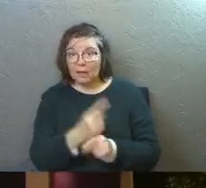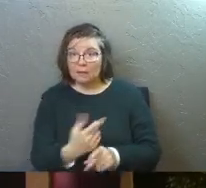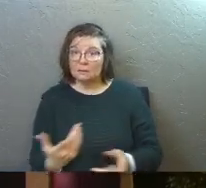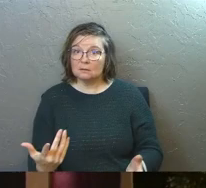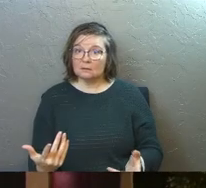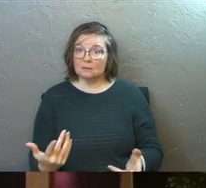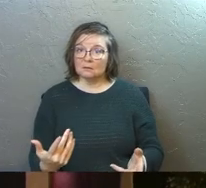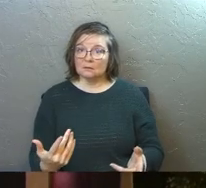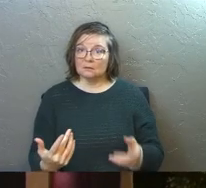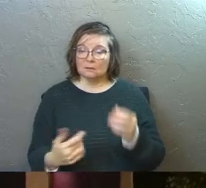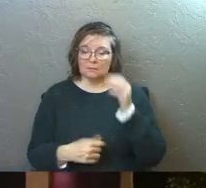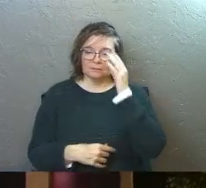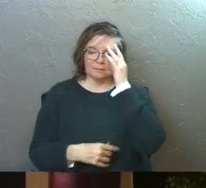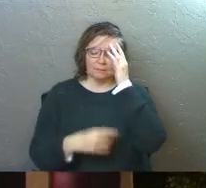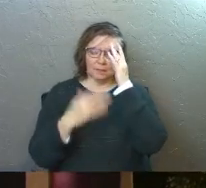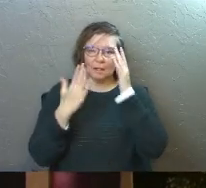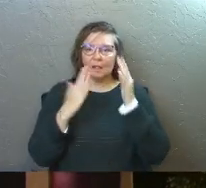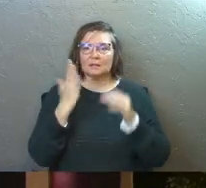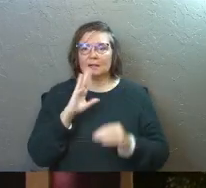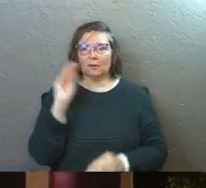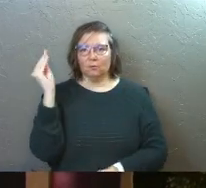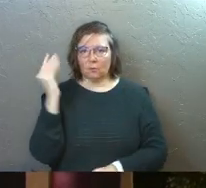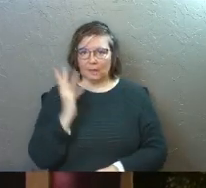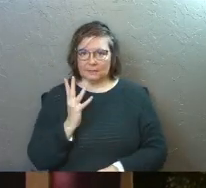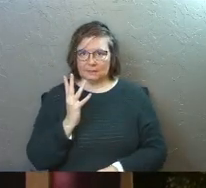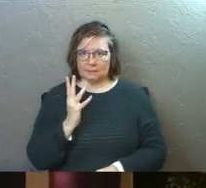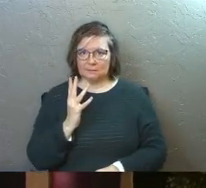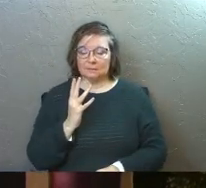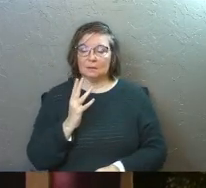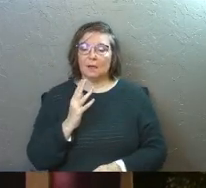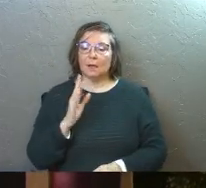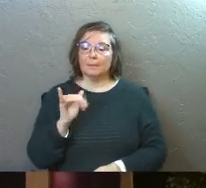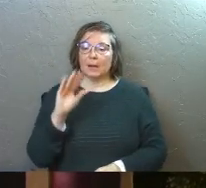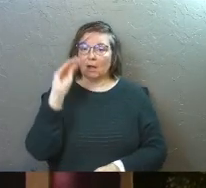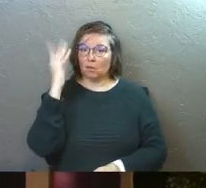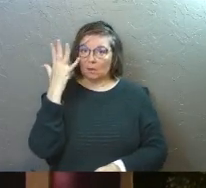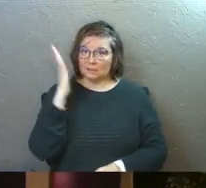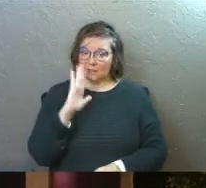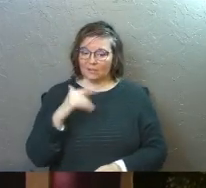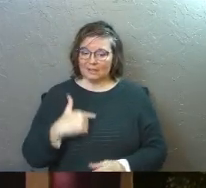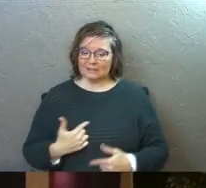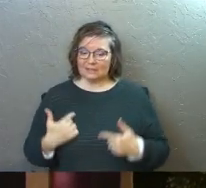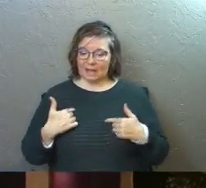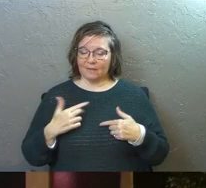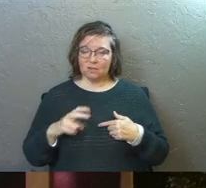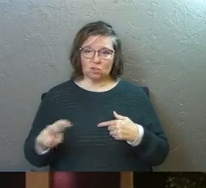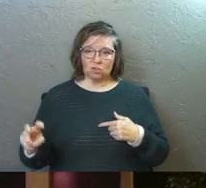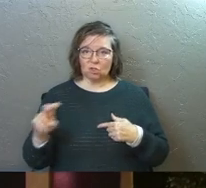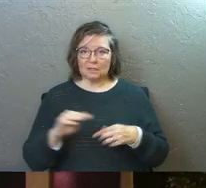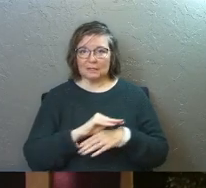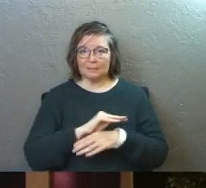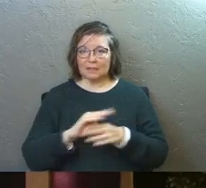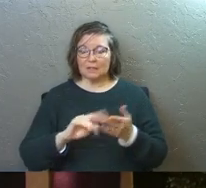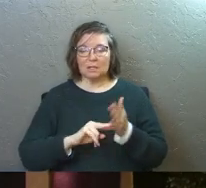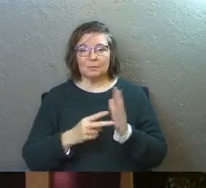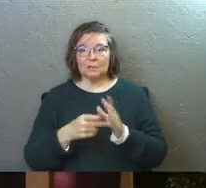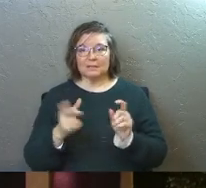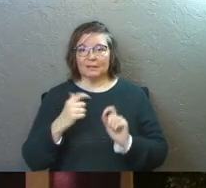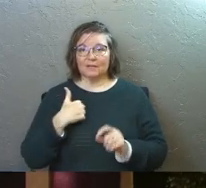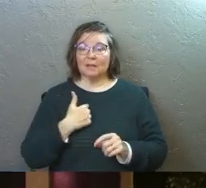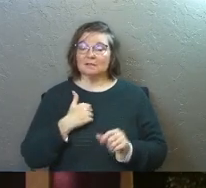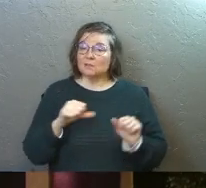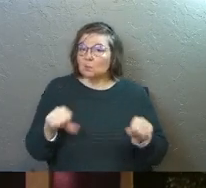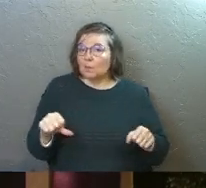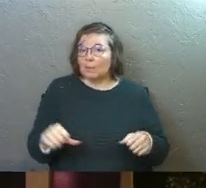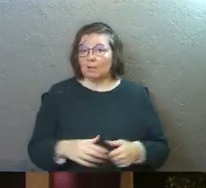right? Our God is a God of grace. And by the grace of God, this life, this journey, this ministry, this purpose that he's given us